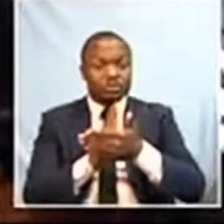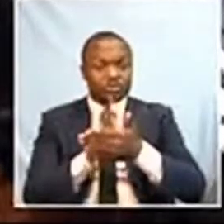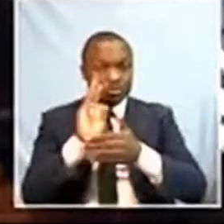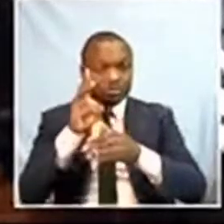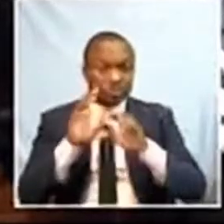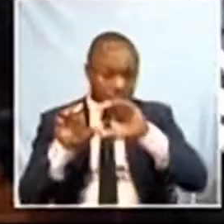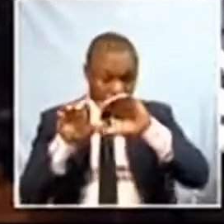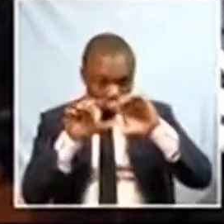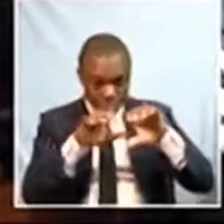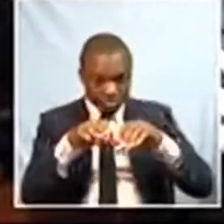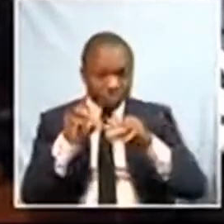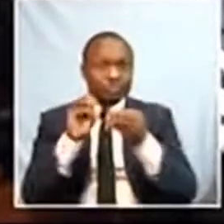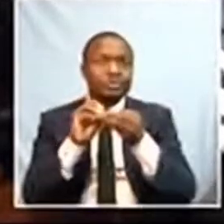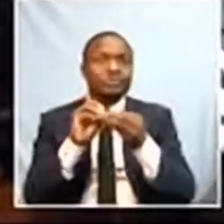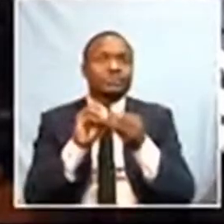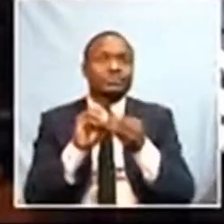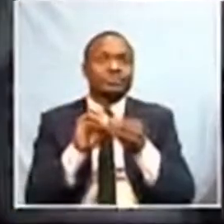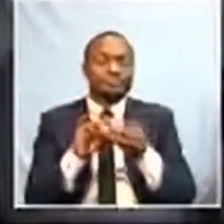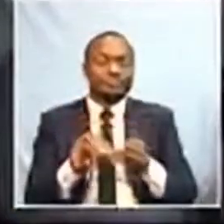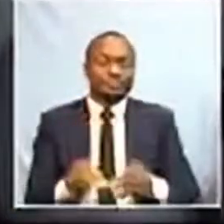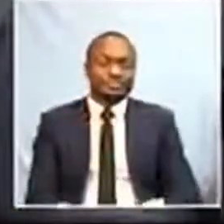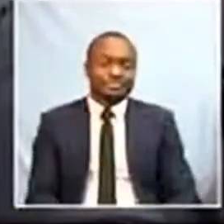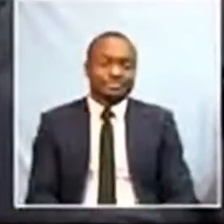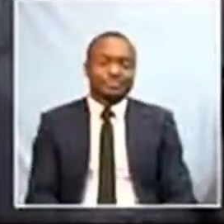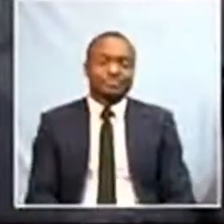do more.